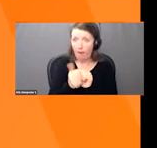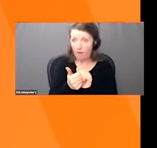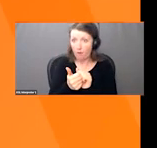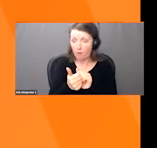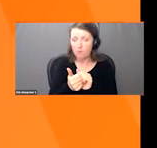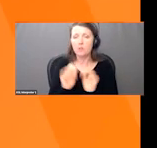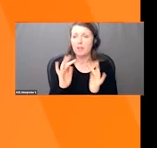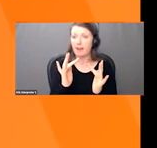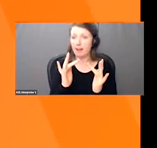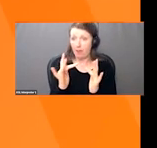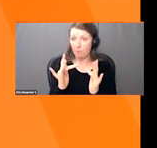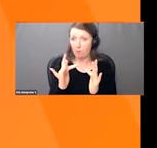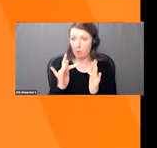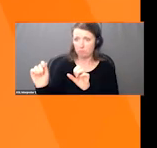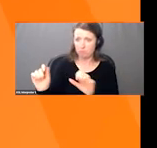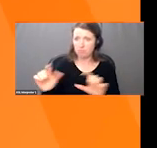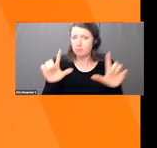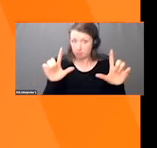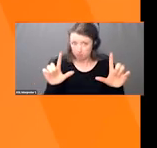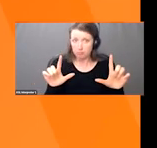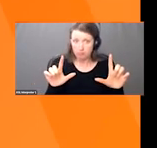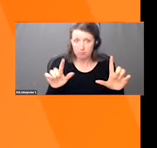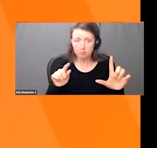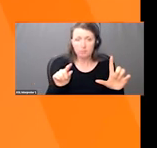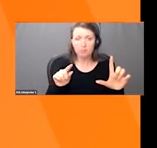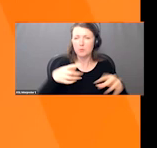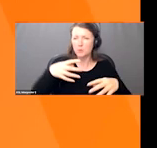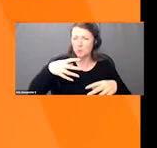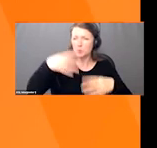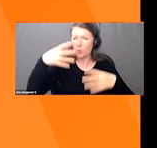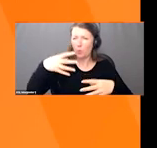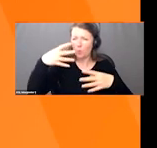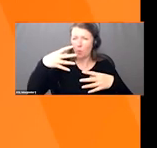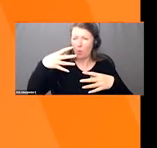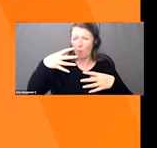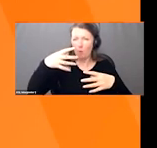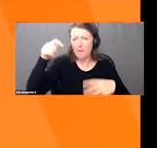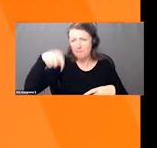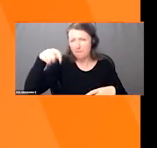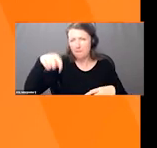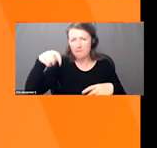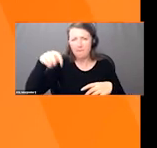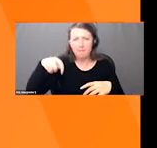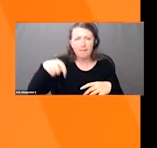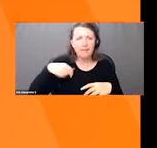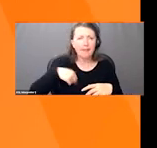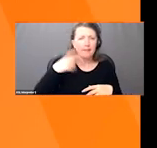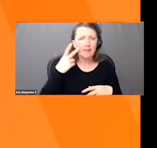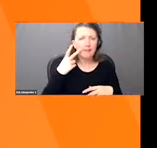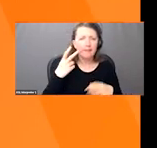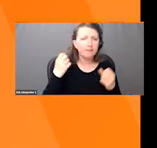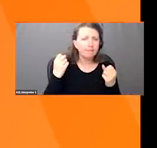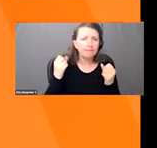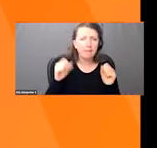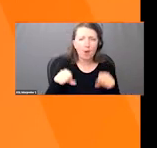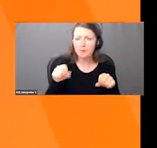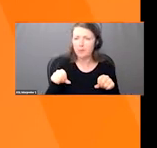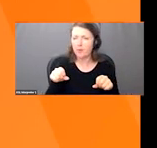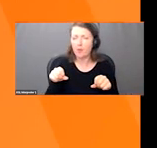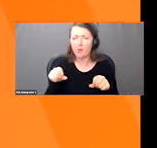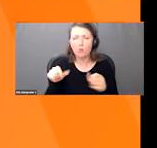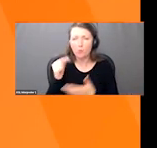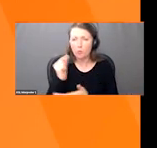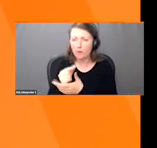scrolled down a little bit, so like past like some emerging creators, past a whole bunch of people that I potentially went to school with